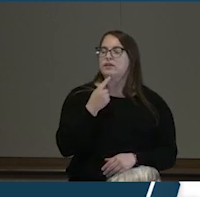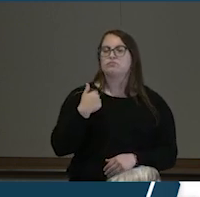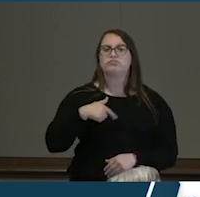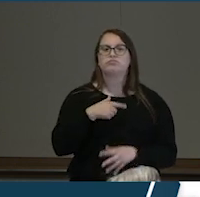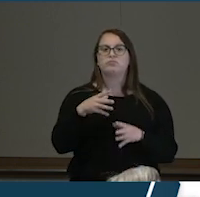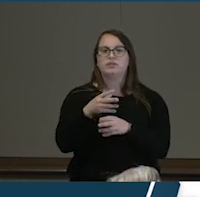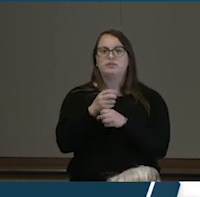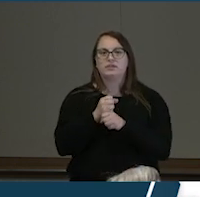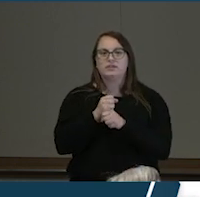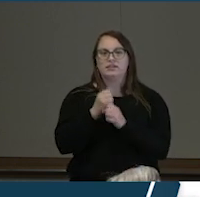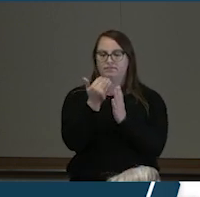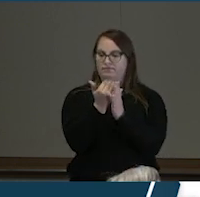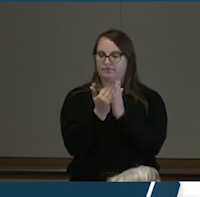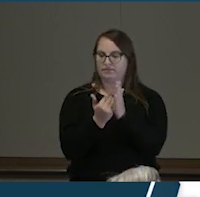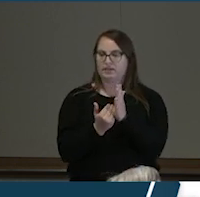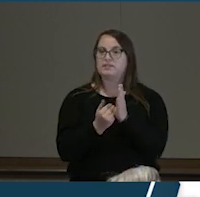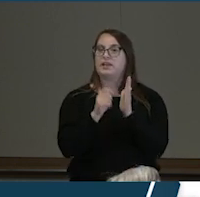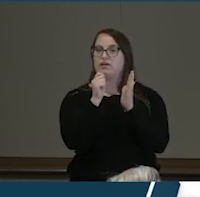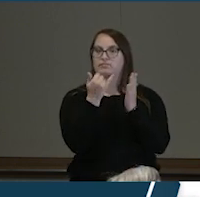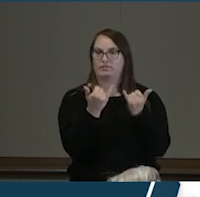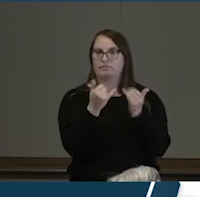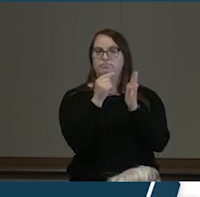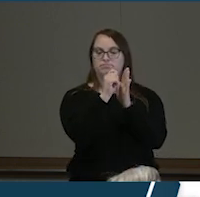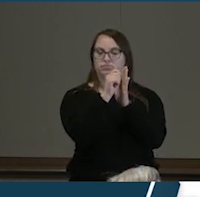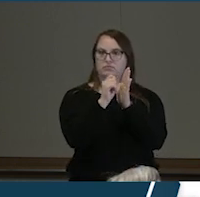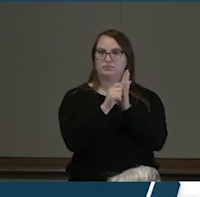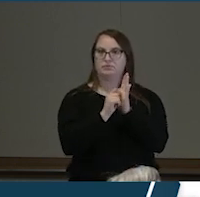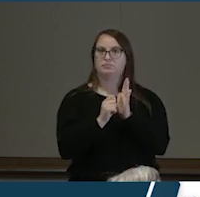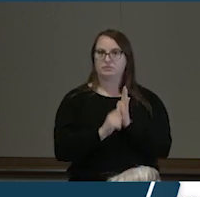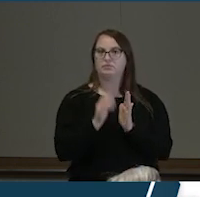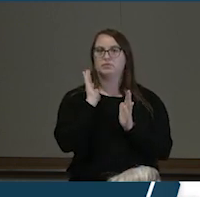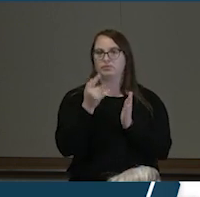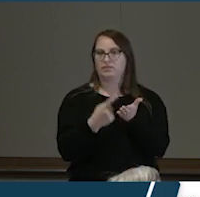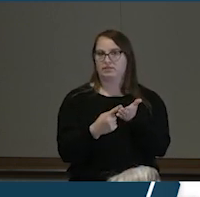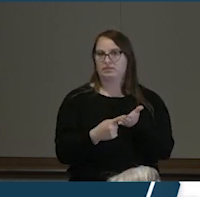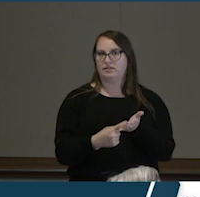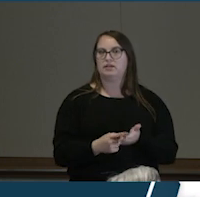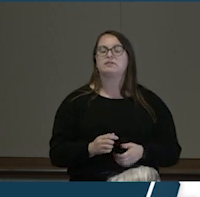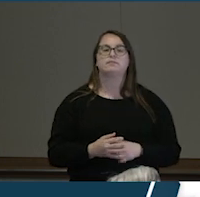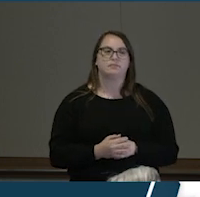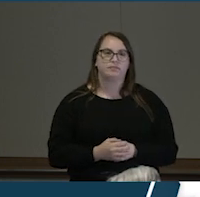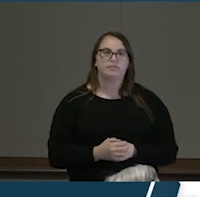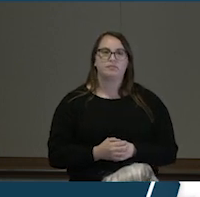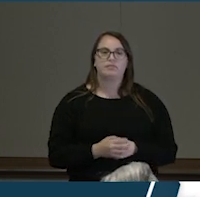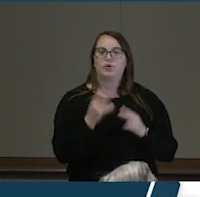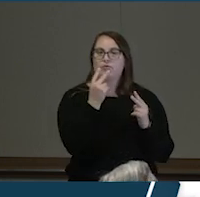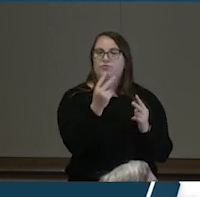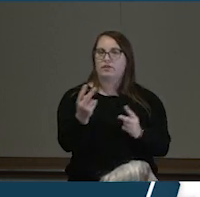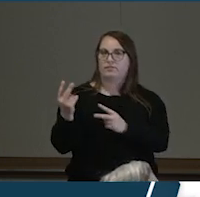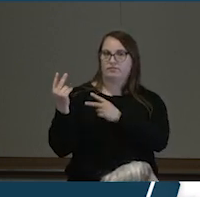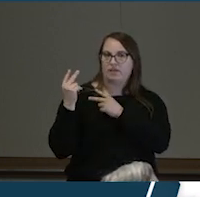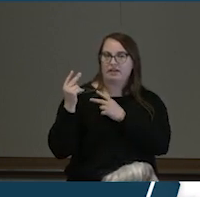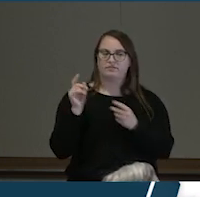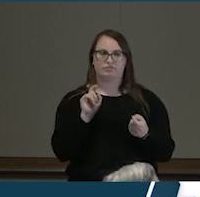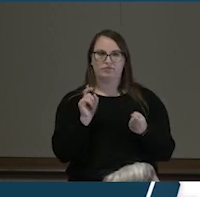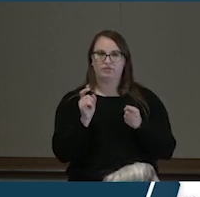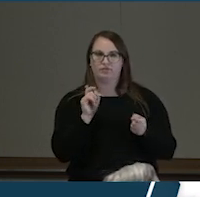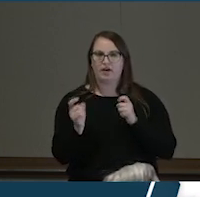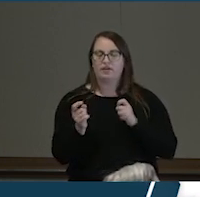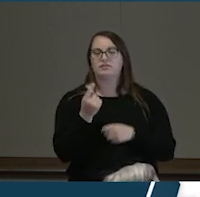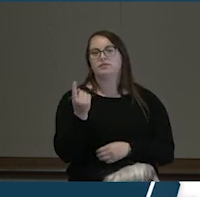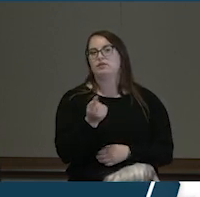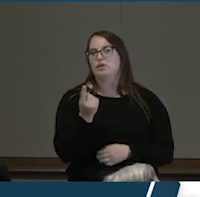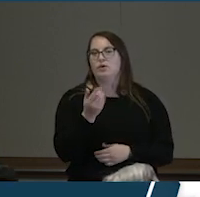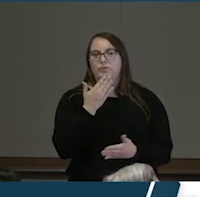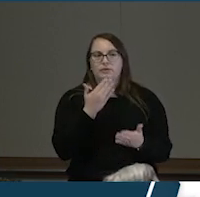them one at a time. So know that. Reflect and revise. It's always good to bring someone with you, a neighbor, a sister,